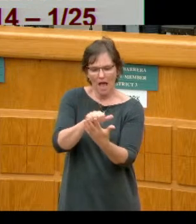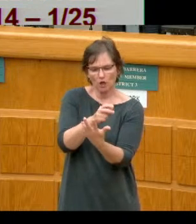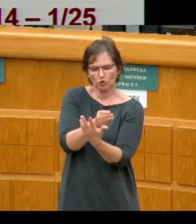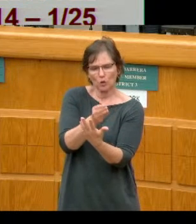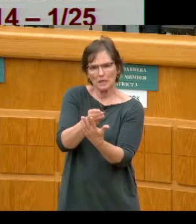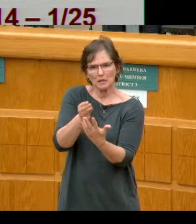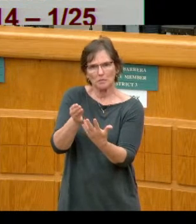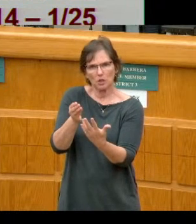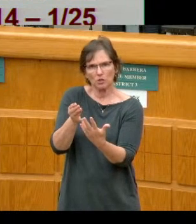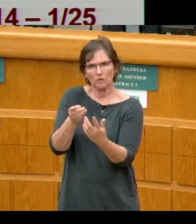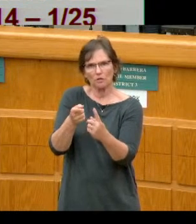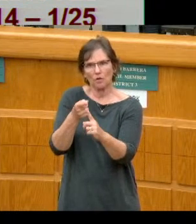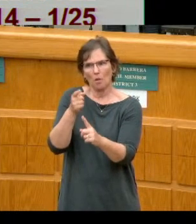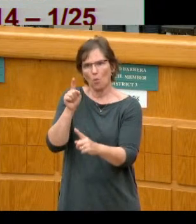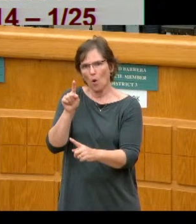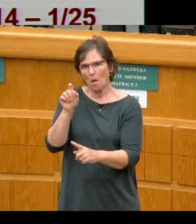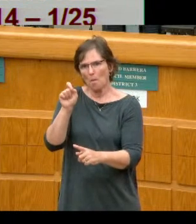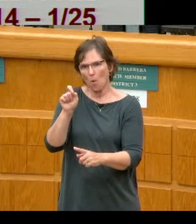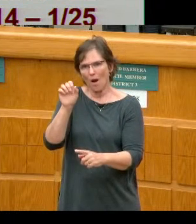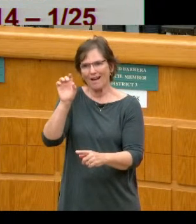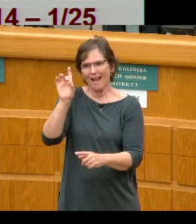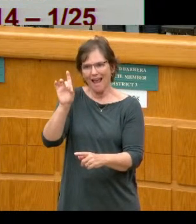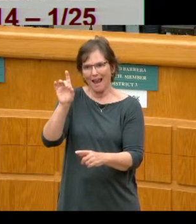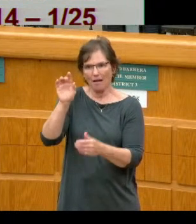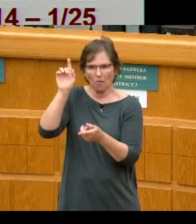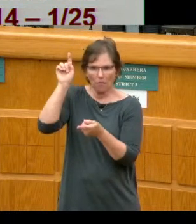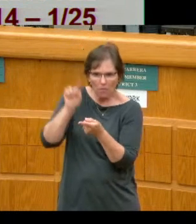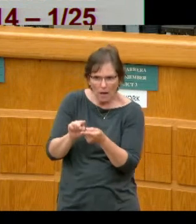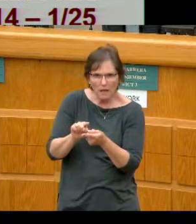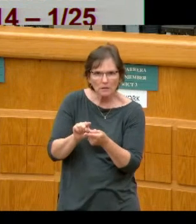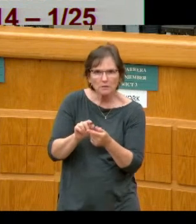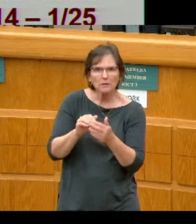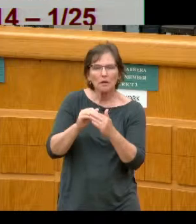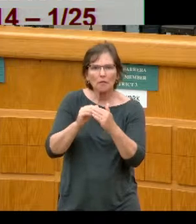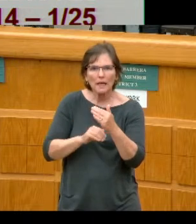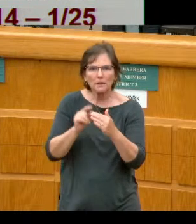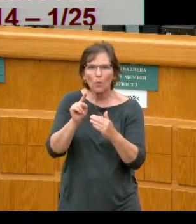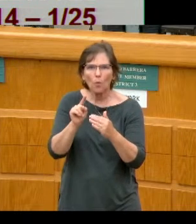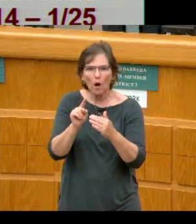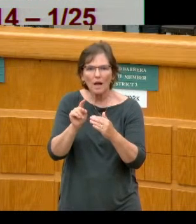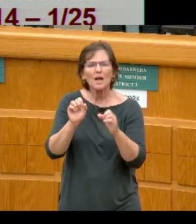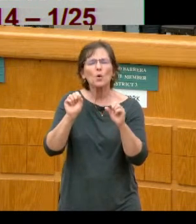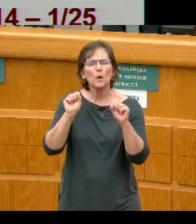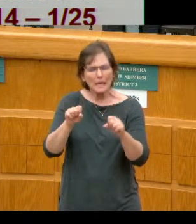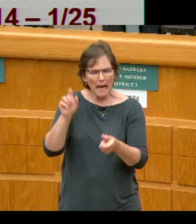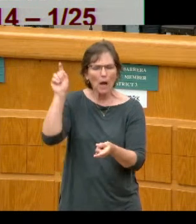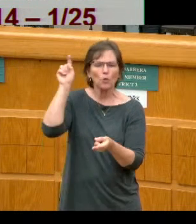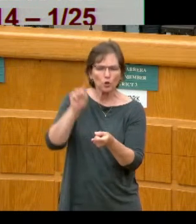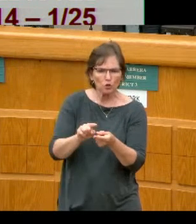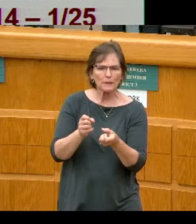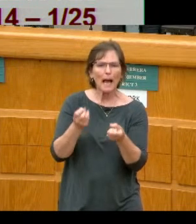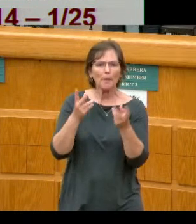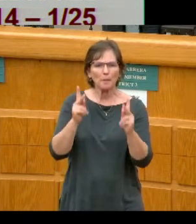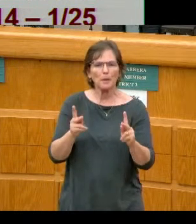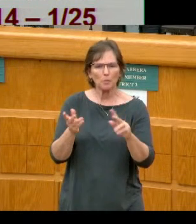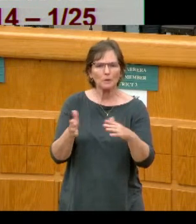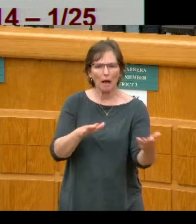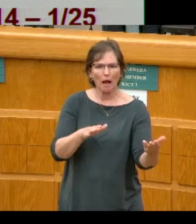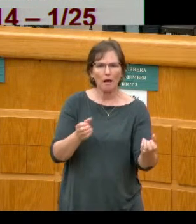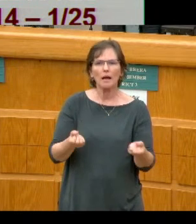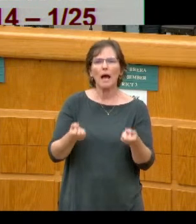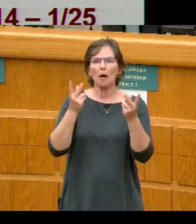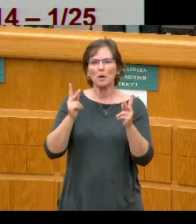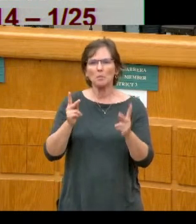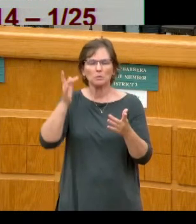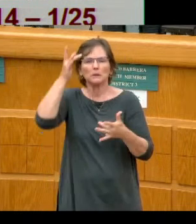straight at the coastal bend. We can control how big this hurricane is, how big